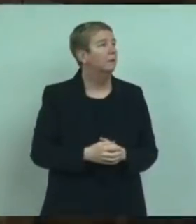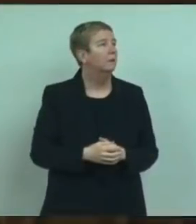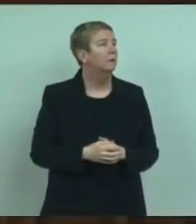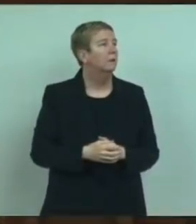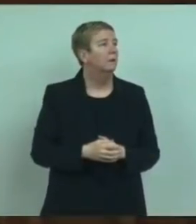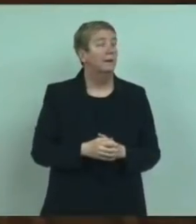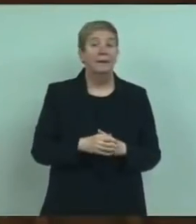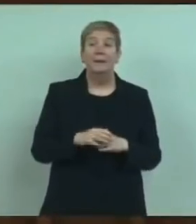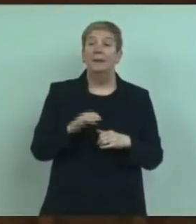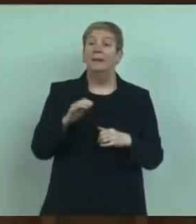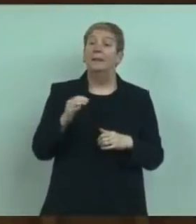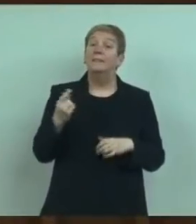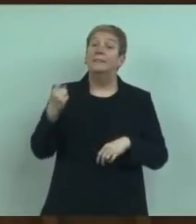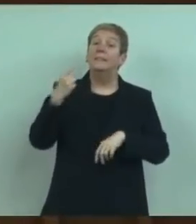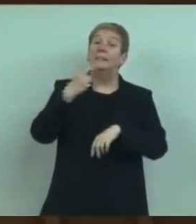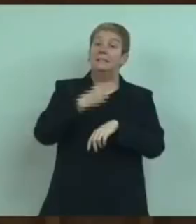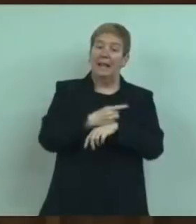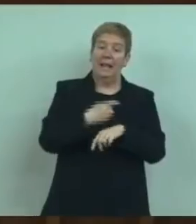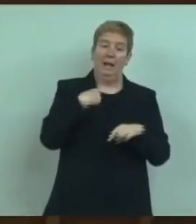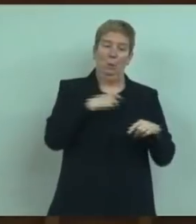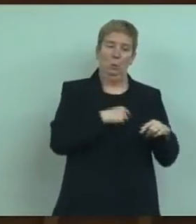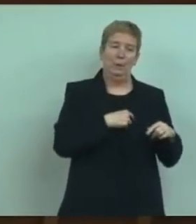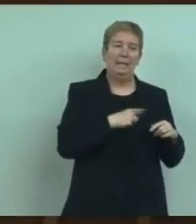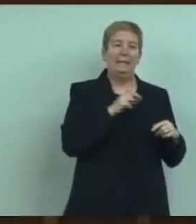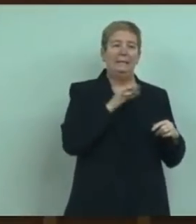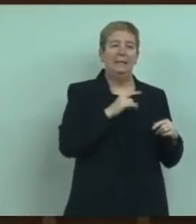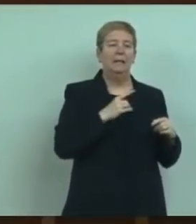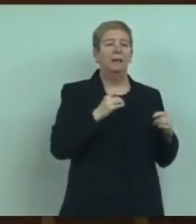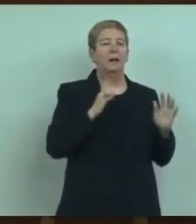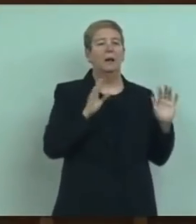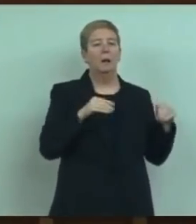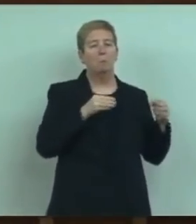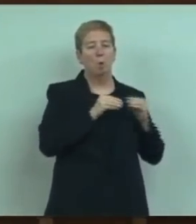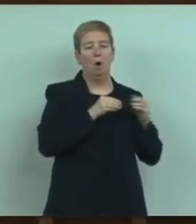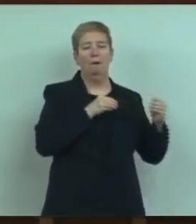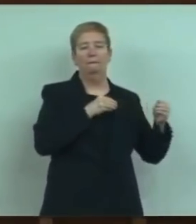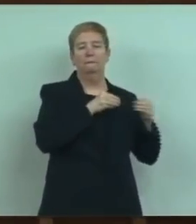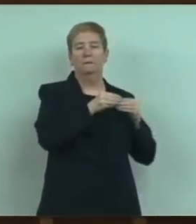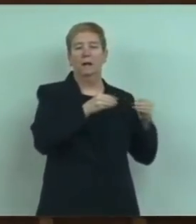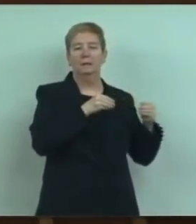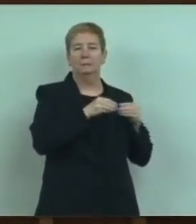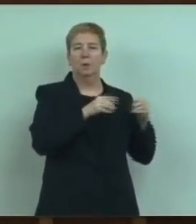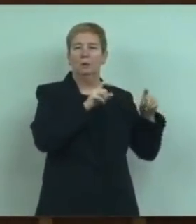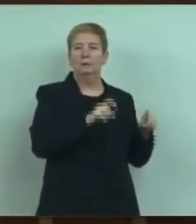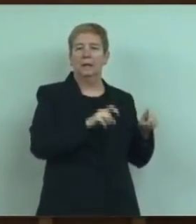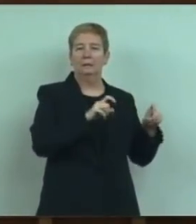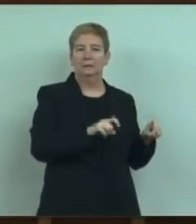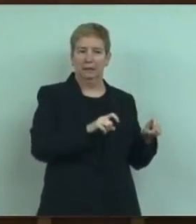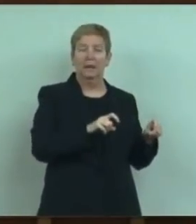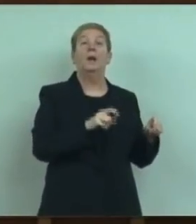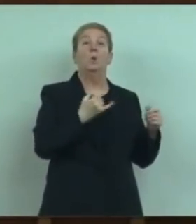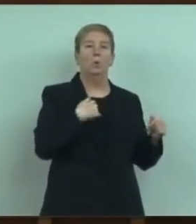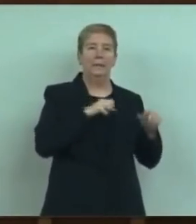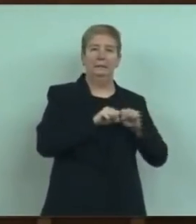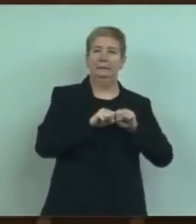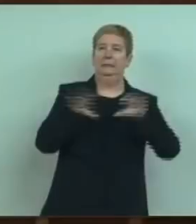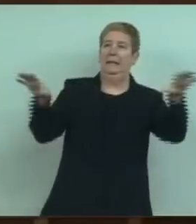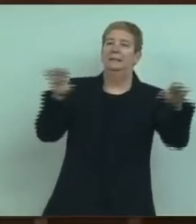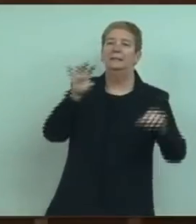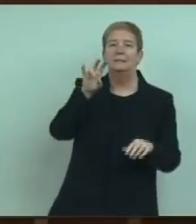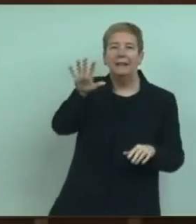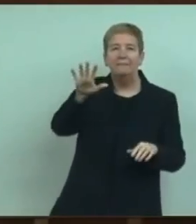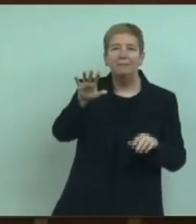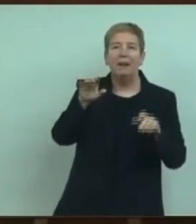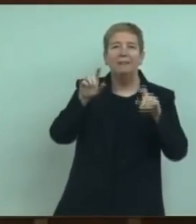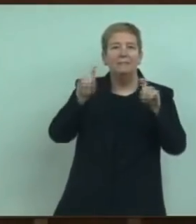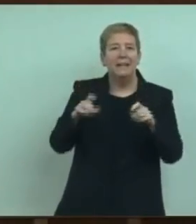that we relaxed the criteria for testing, the Department of Health sent kits to 75 collection kits to 75